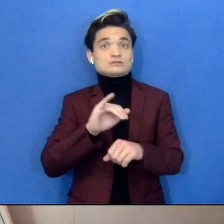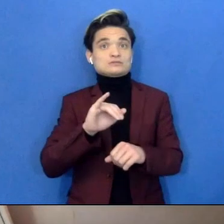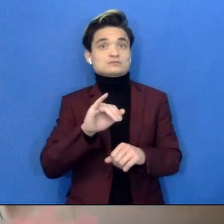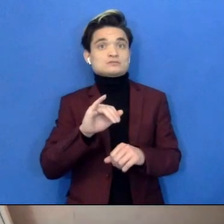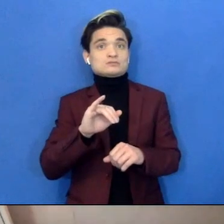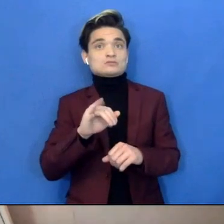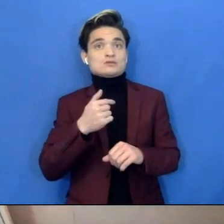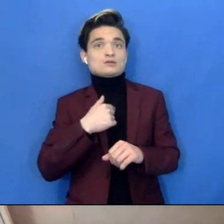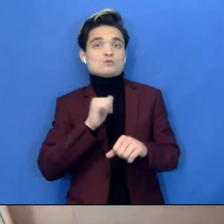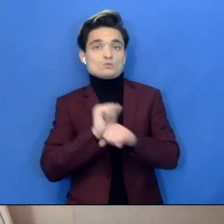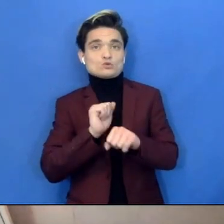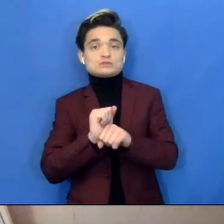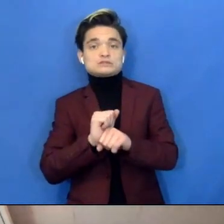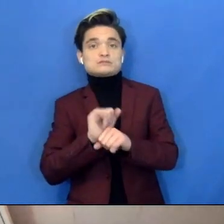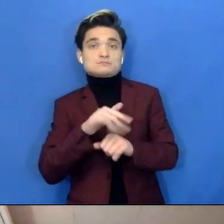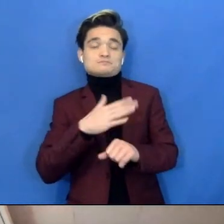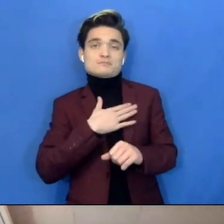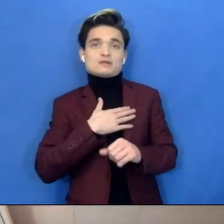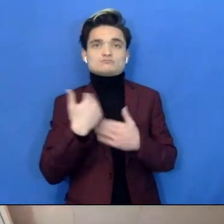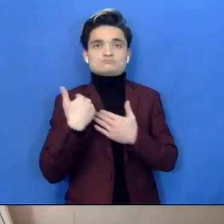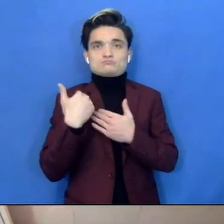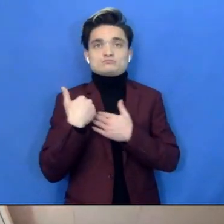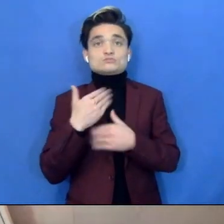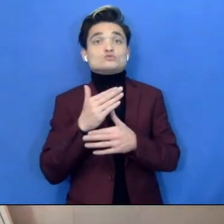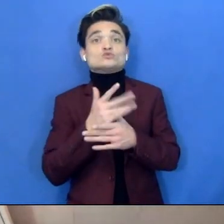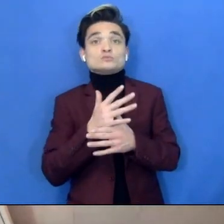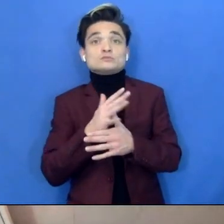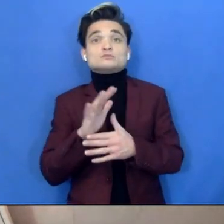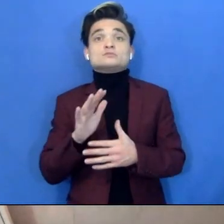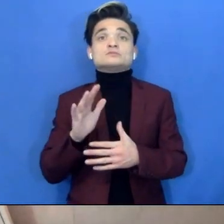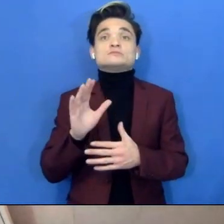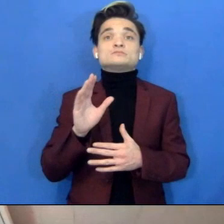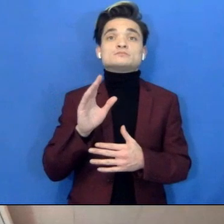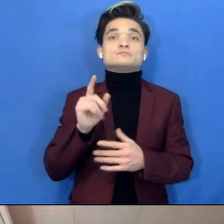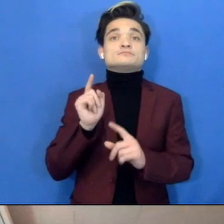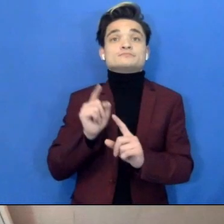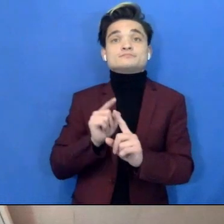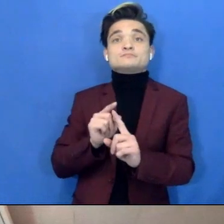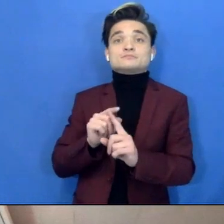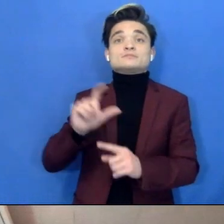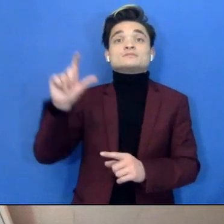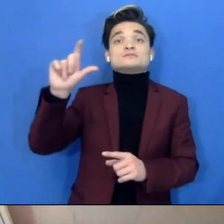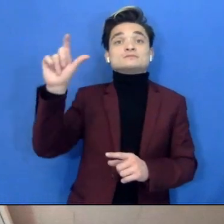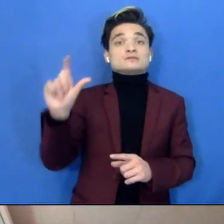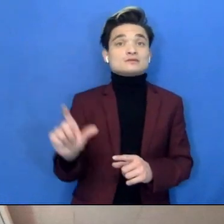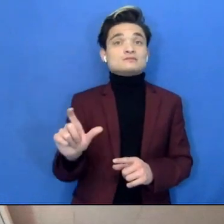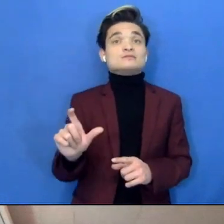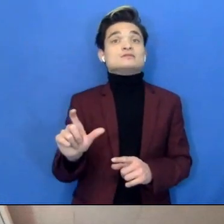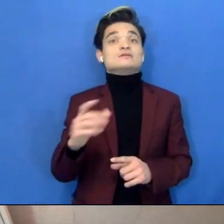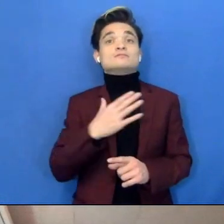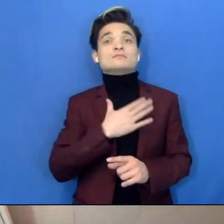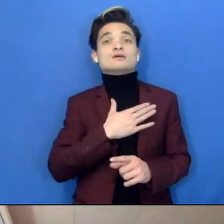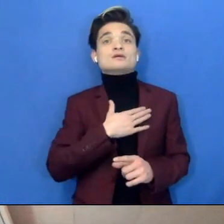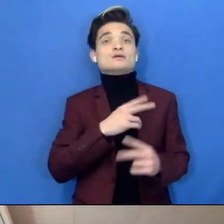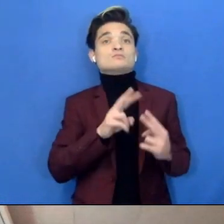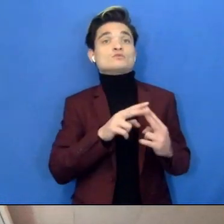still private, fun, because I speak that with my partner only. And so it's my relationship language. And so when I go